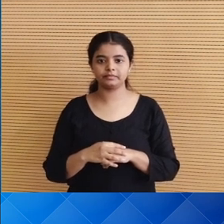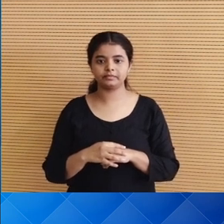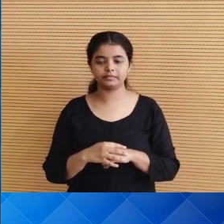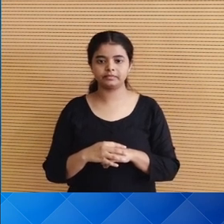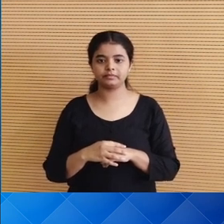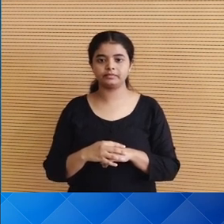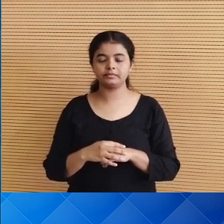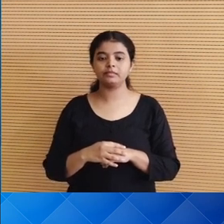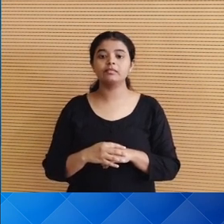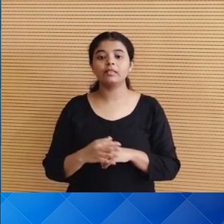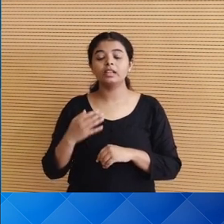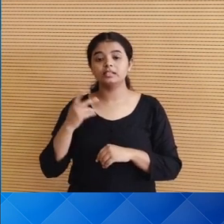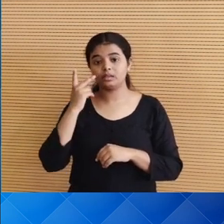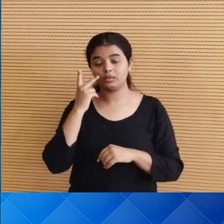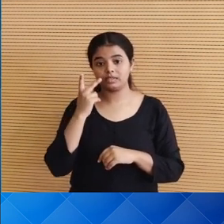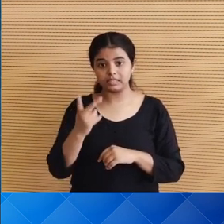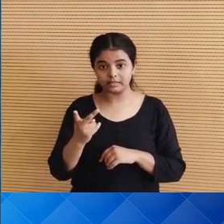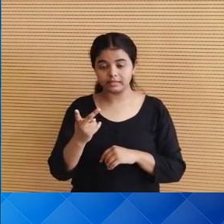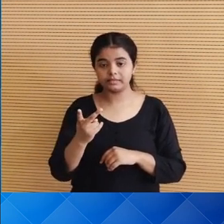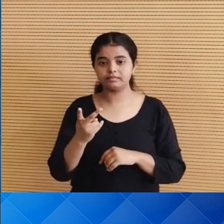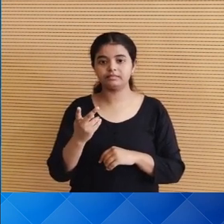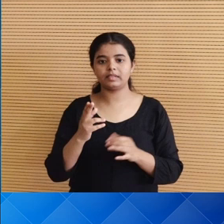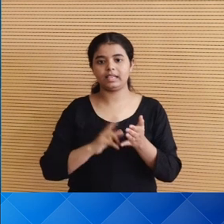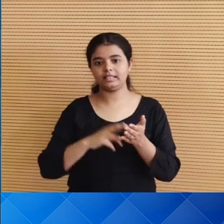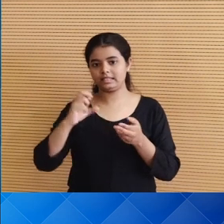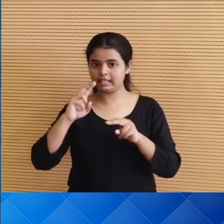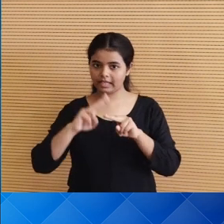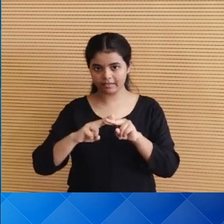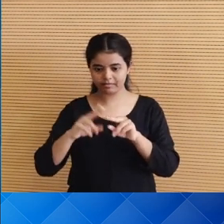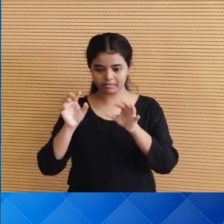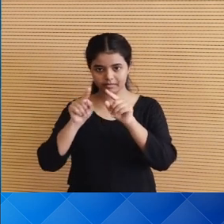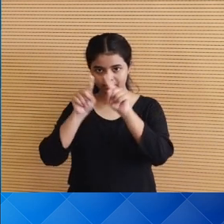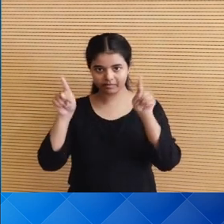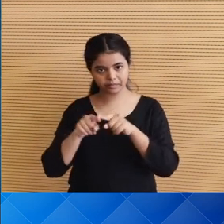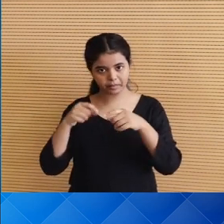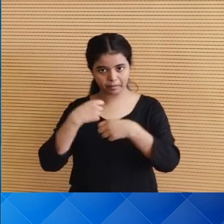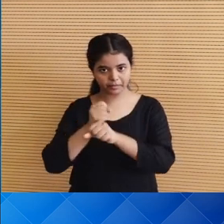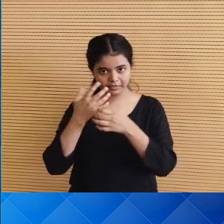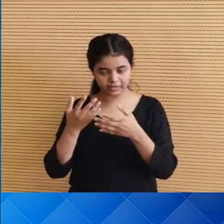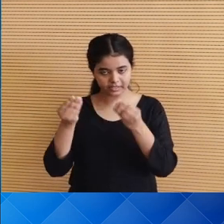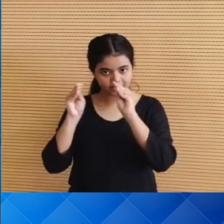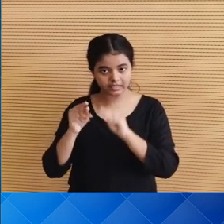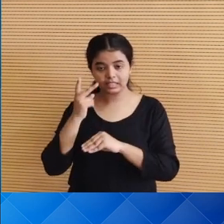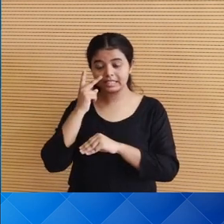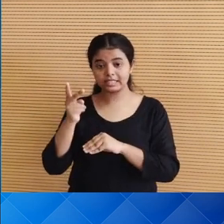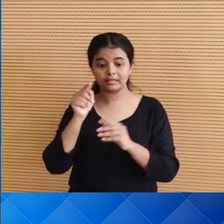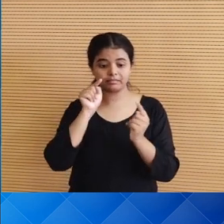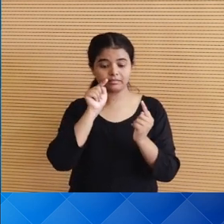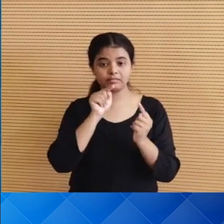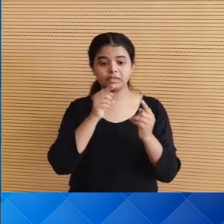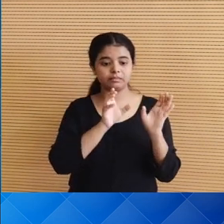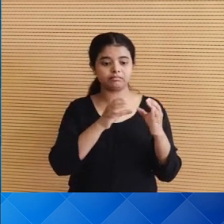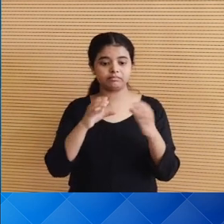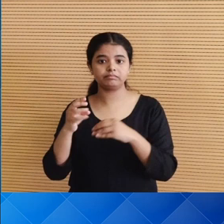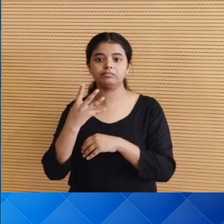If you look at the approaches that is being suggested in the NCF is on 4 important aspects. First is that we